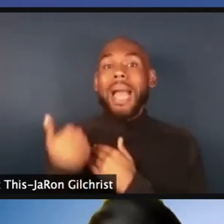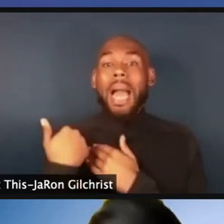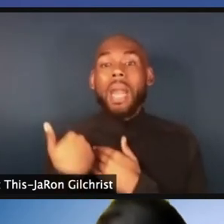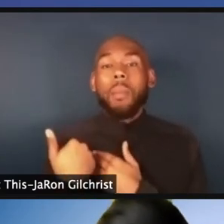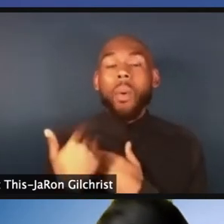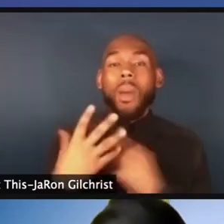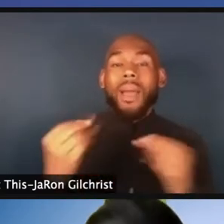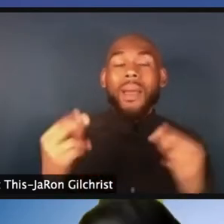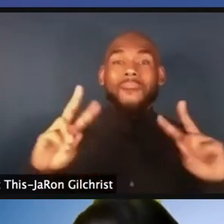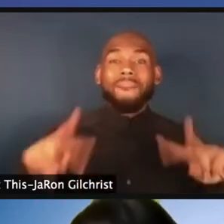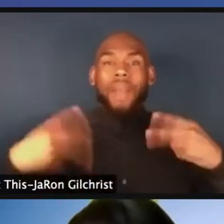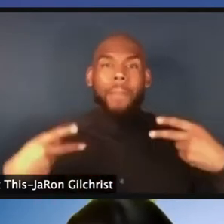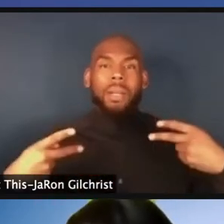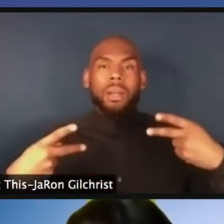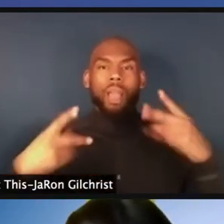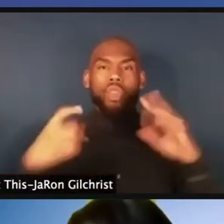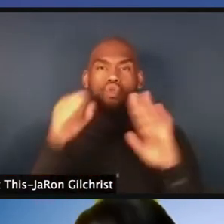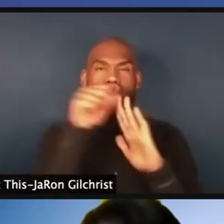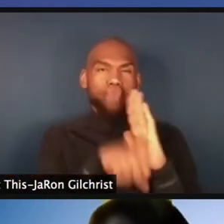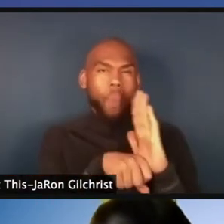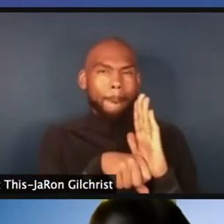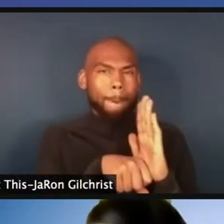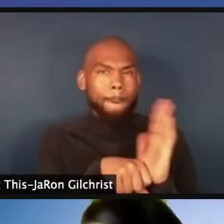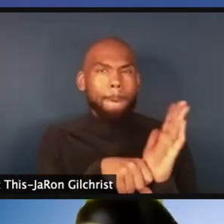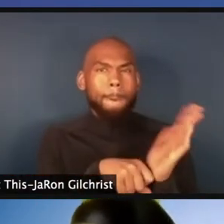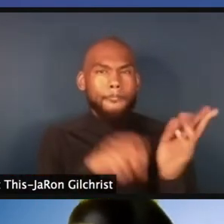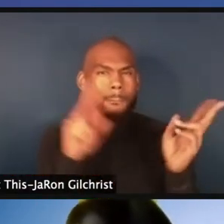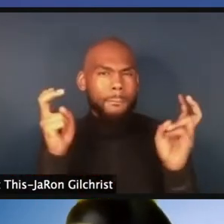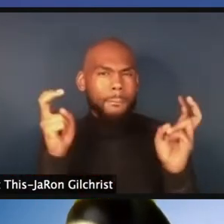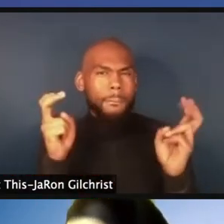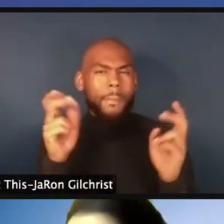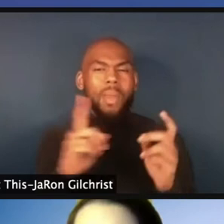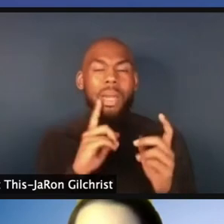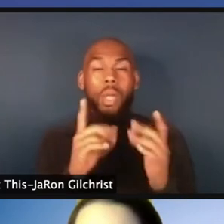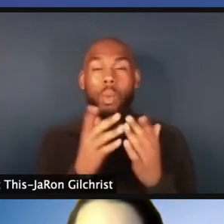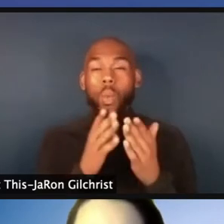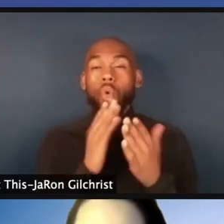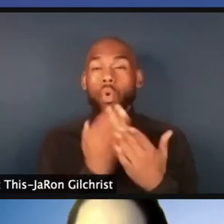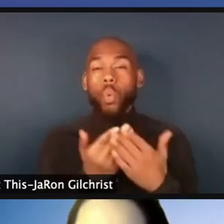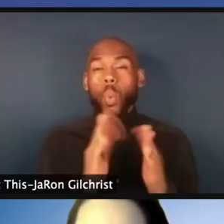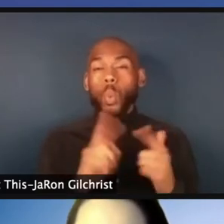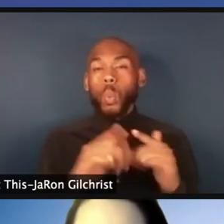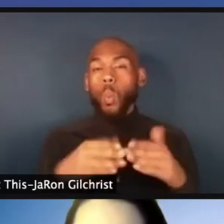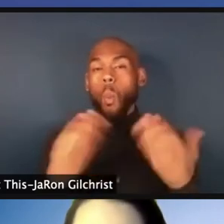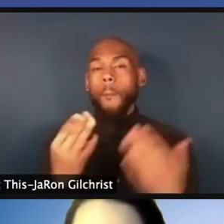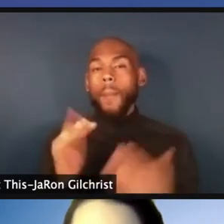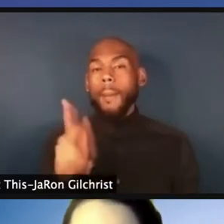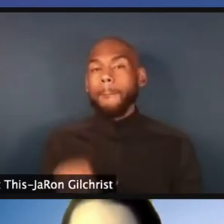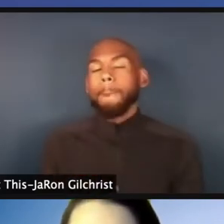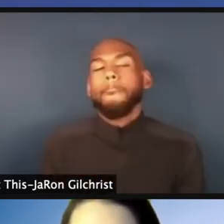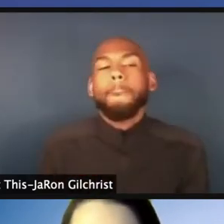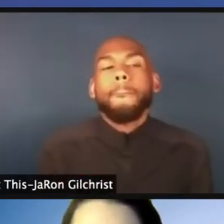that, the script in those ways is really such a way to open it up. Hmm.